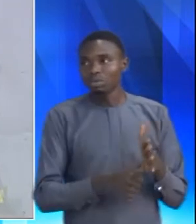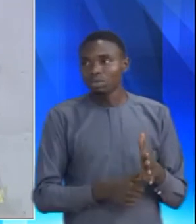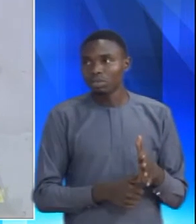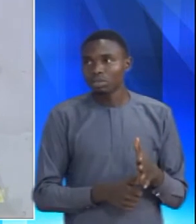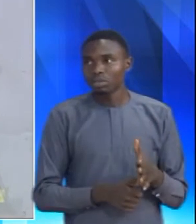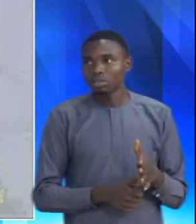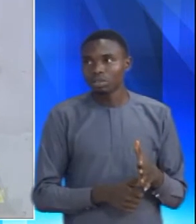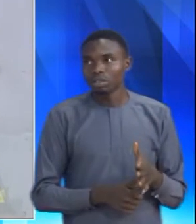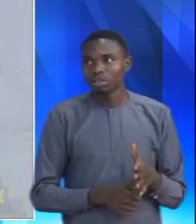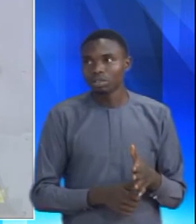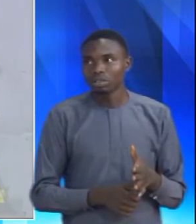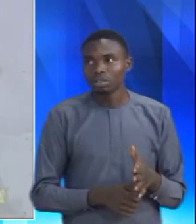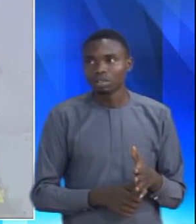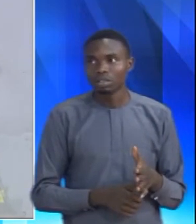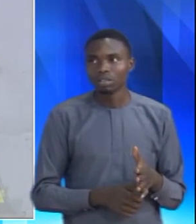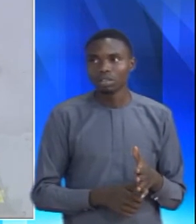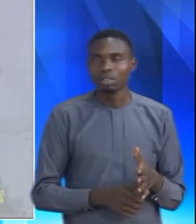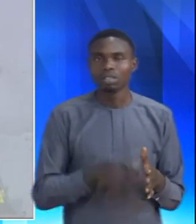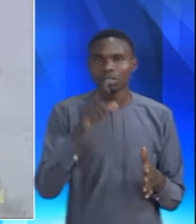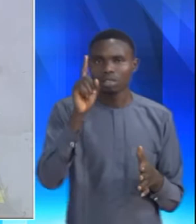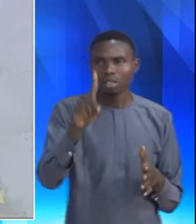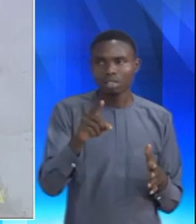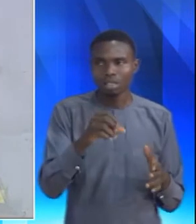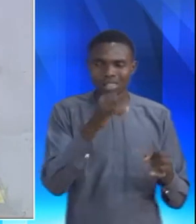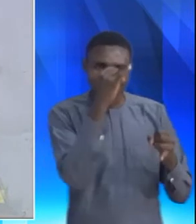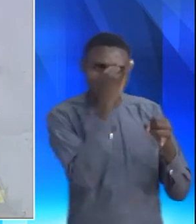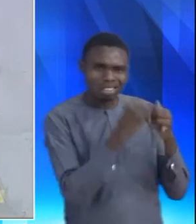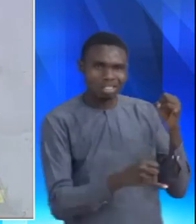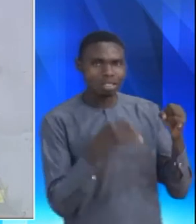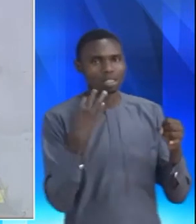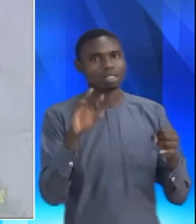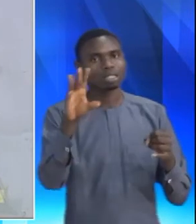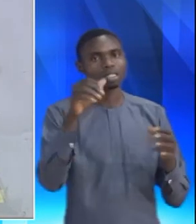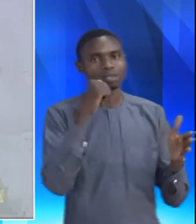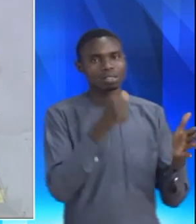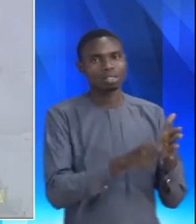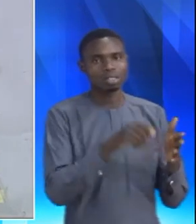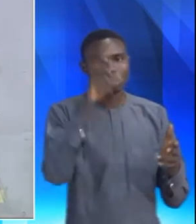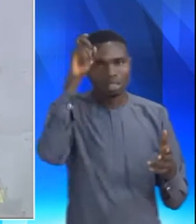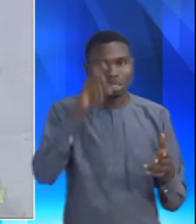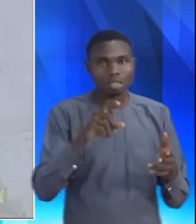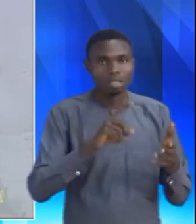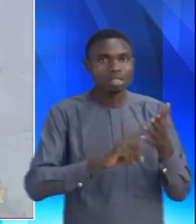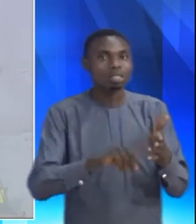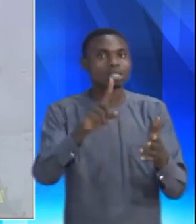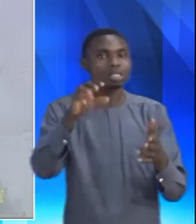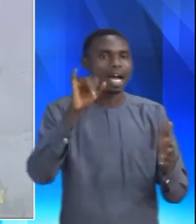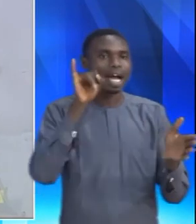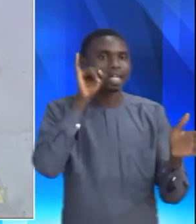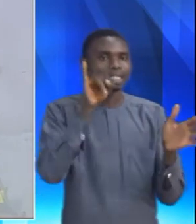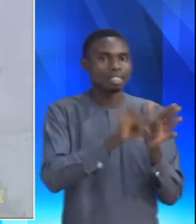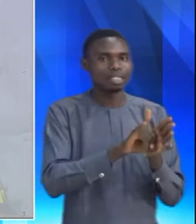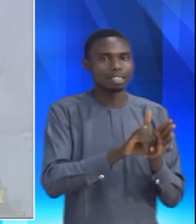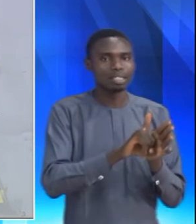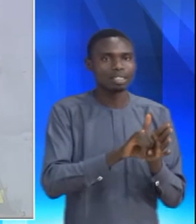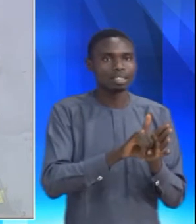your letter must indicate familiarity. That's why when you are writing an informal letter, it